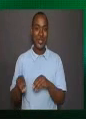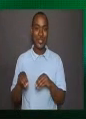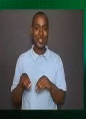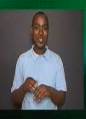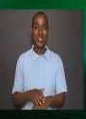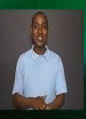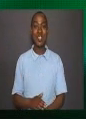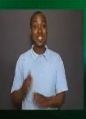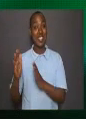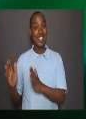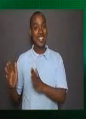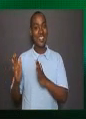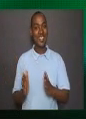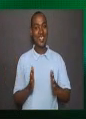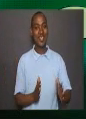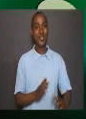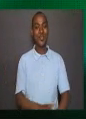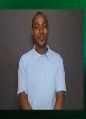Students, let's get ready.